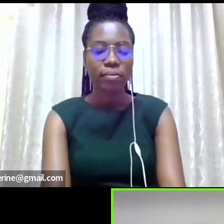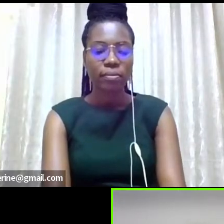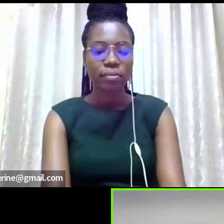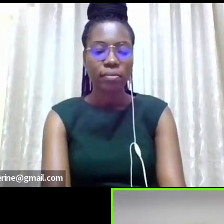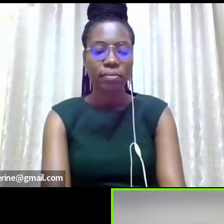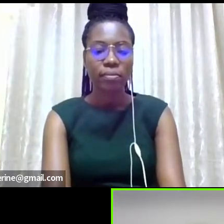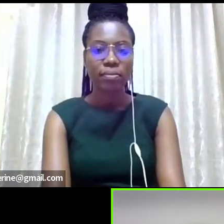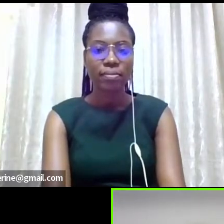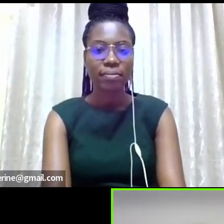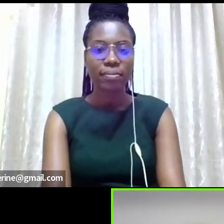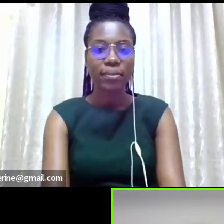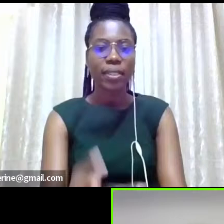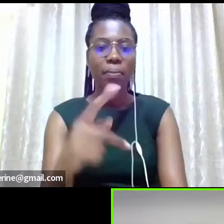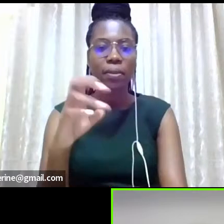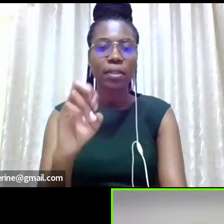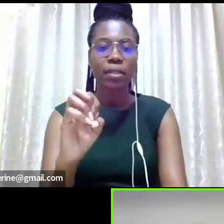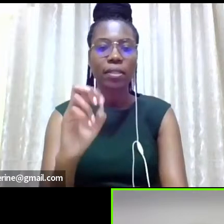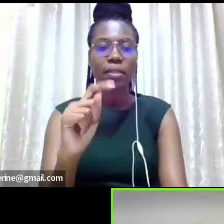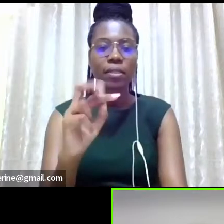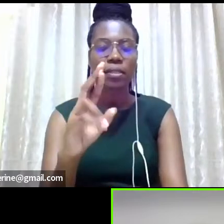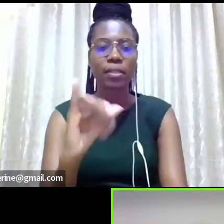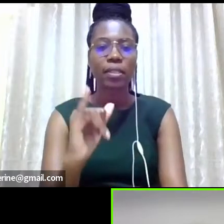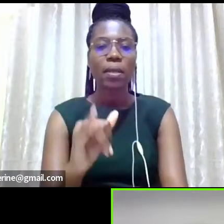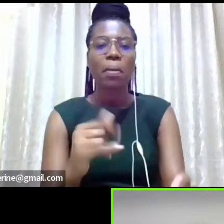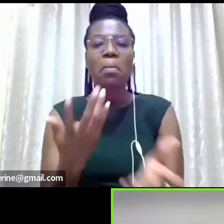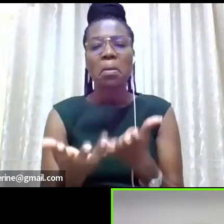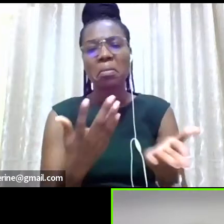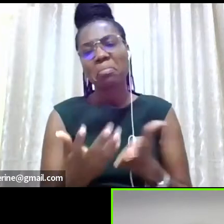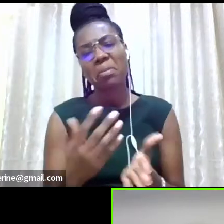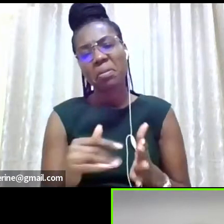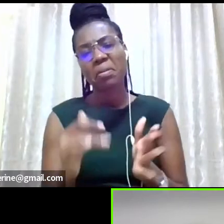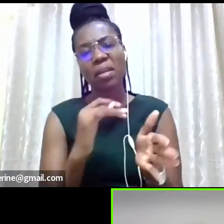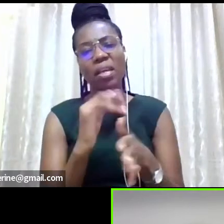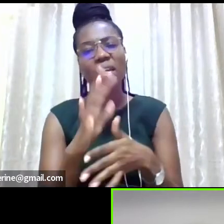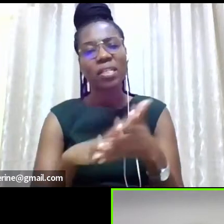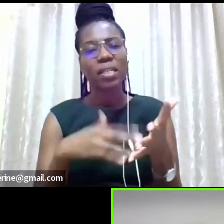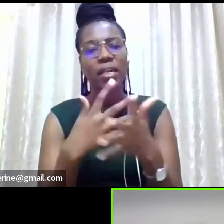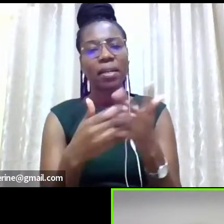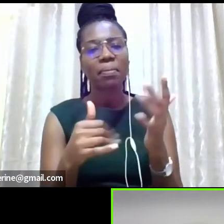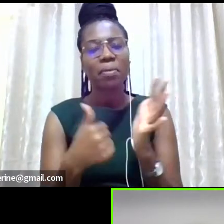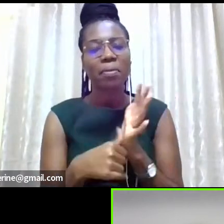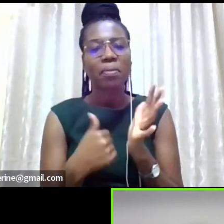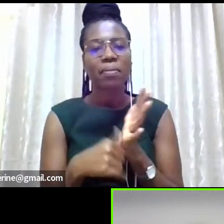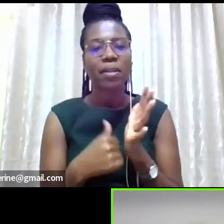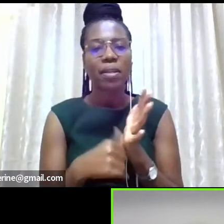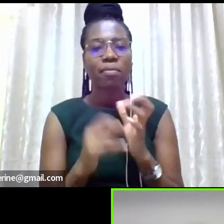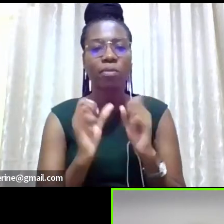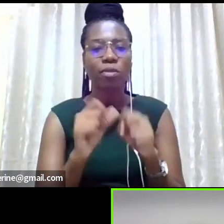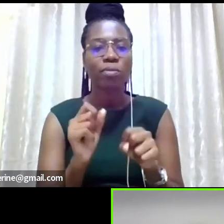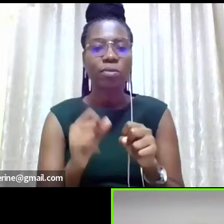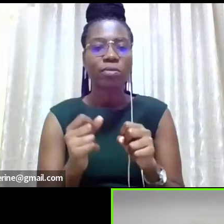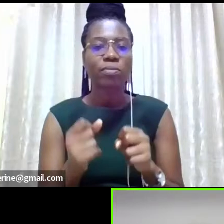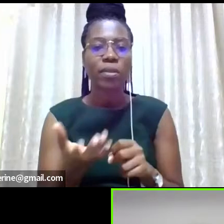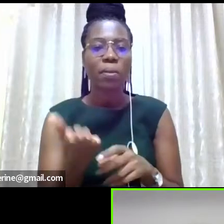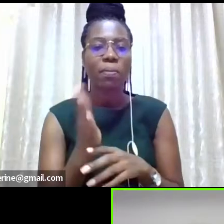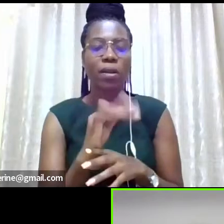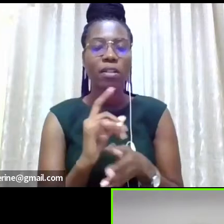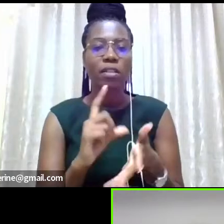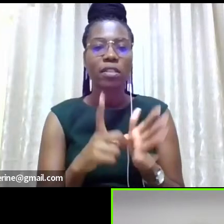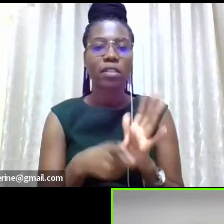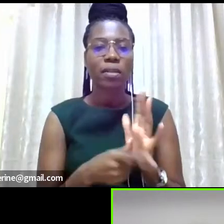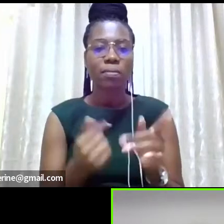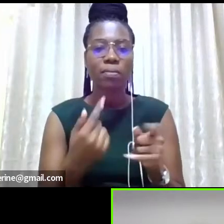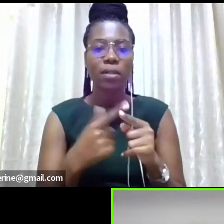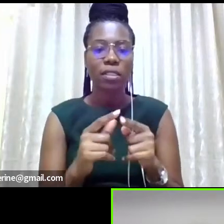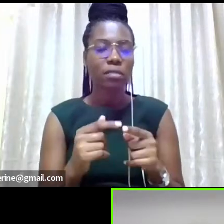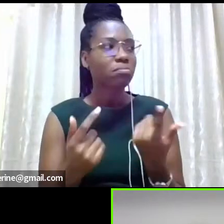Hiro? Okay. I think his internet has gone. We will get that. The bit of receiving